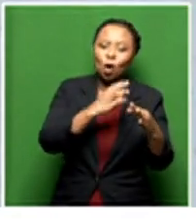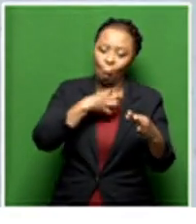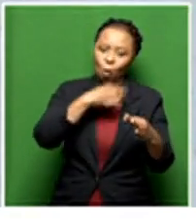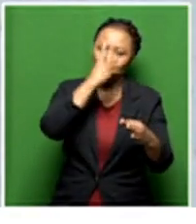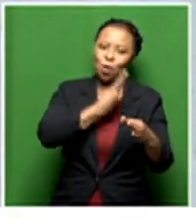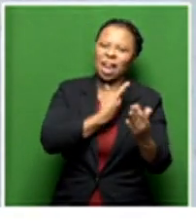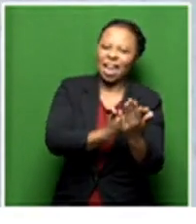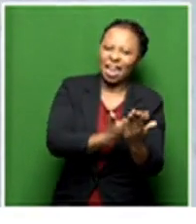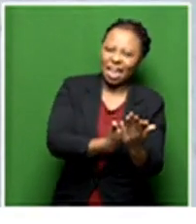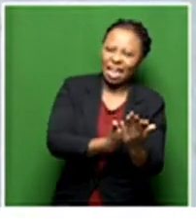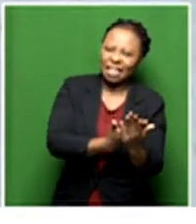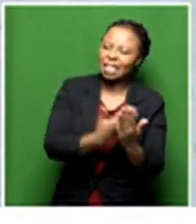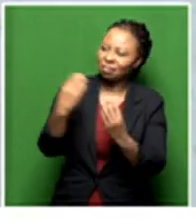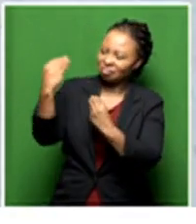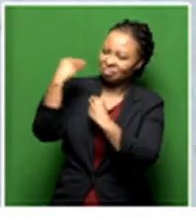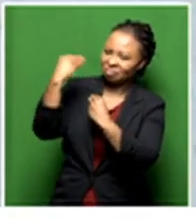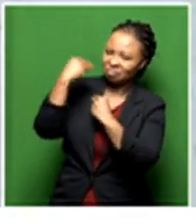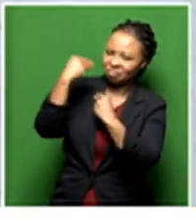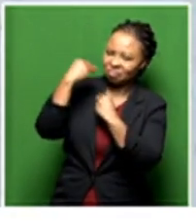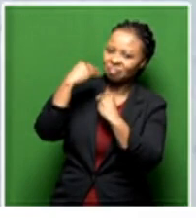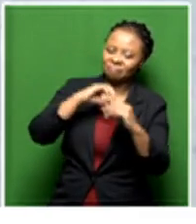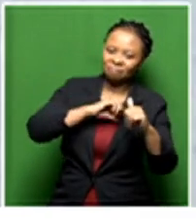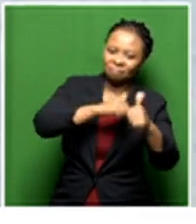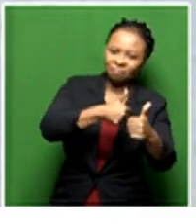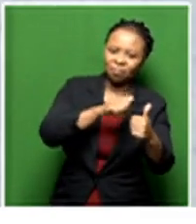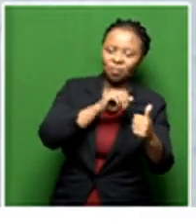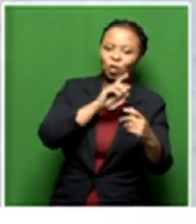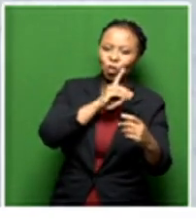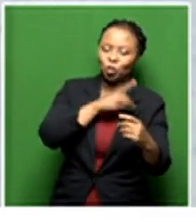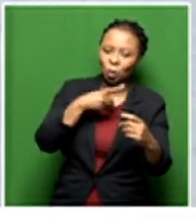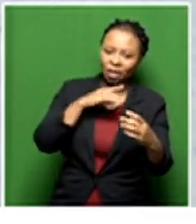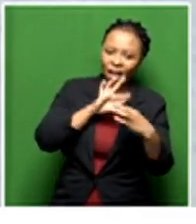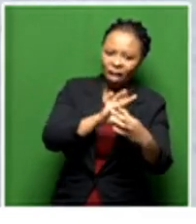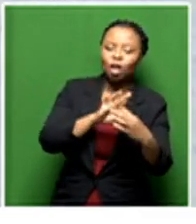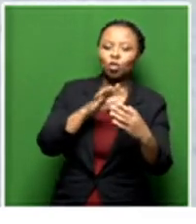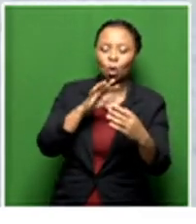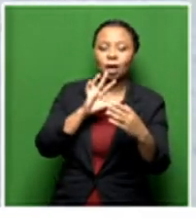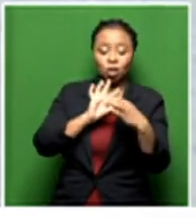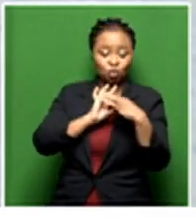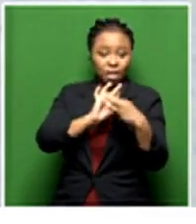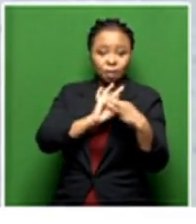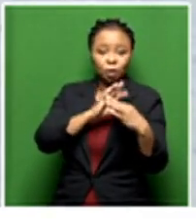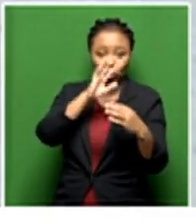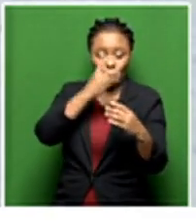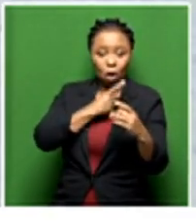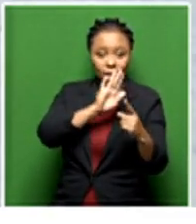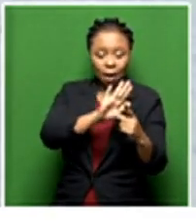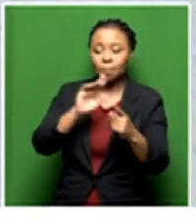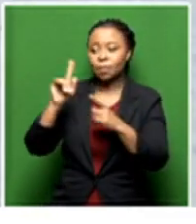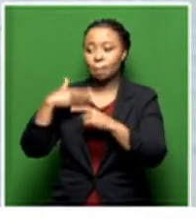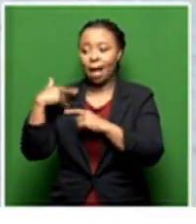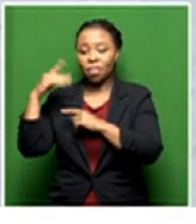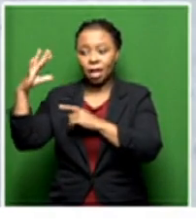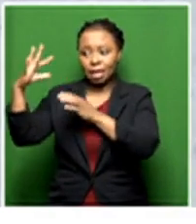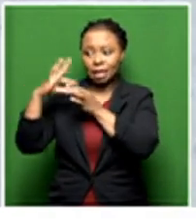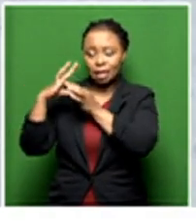daughter. And the reason why I wanted to bring this part of my daughter's relationship and my mother's relationship